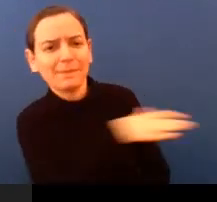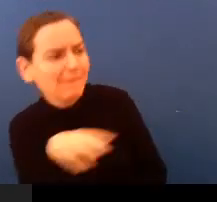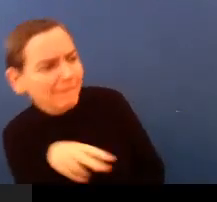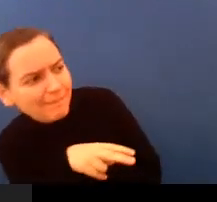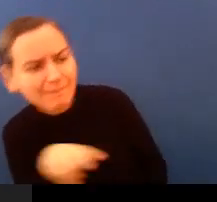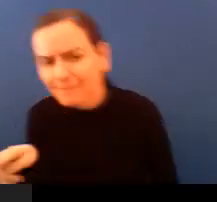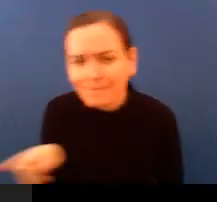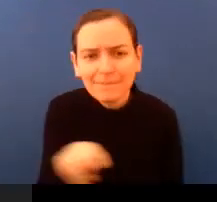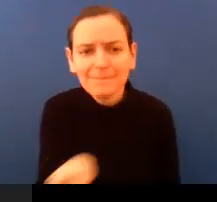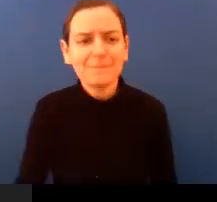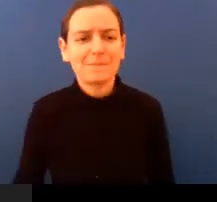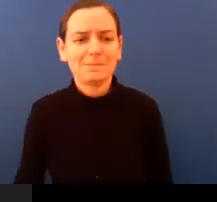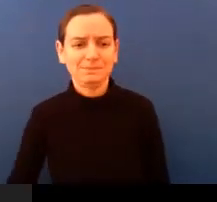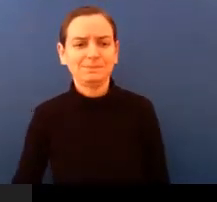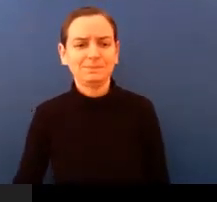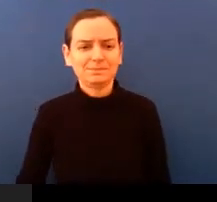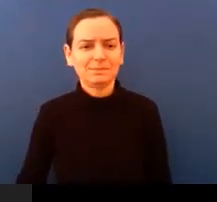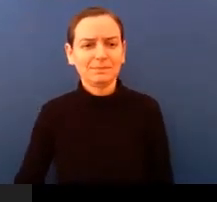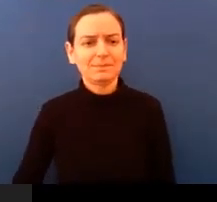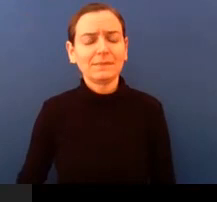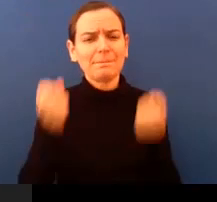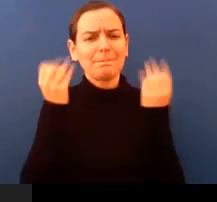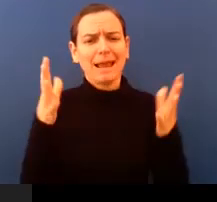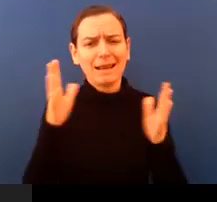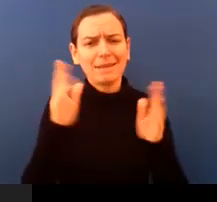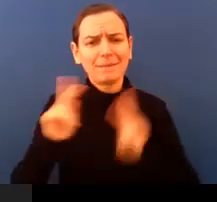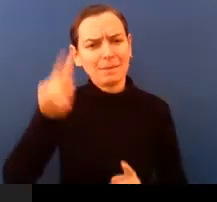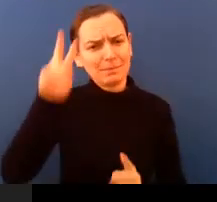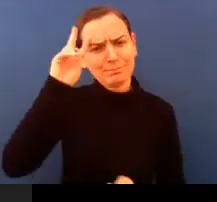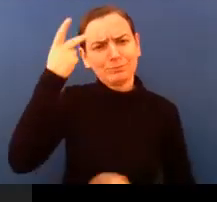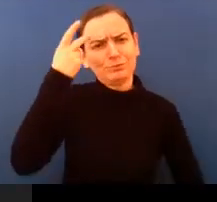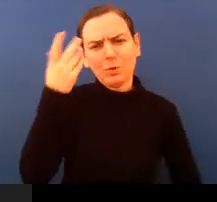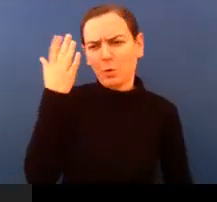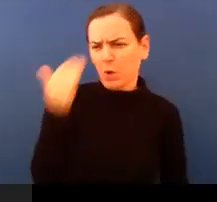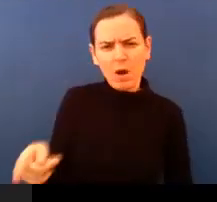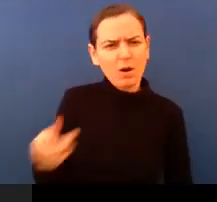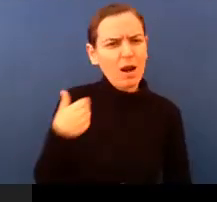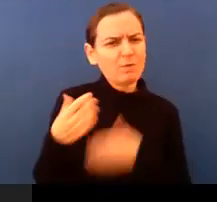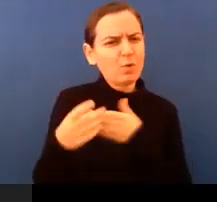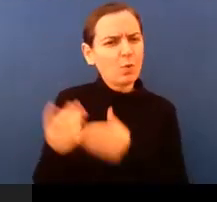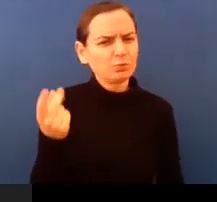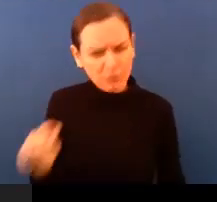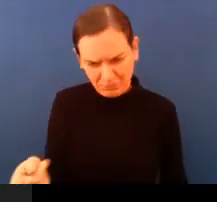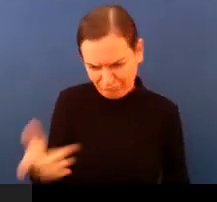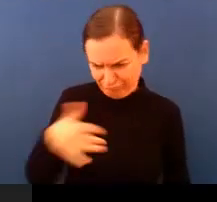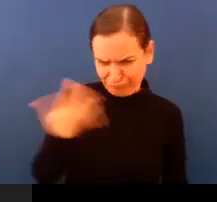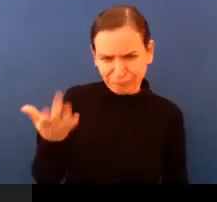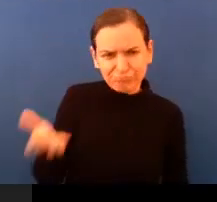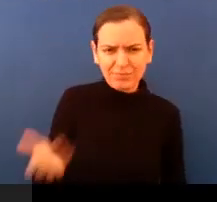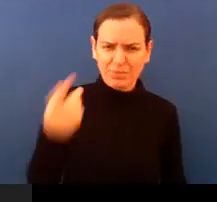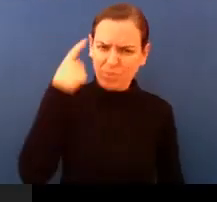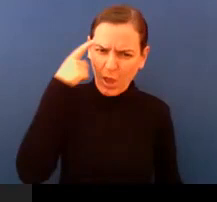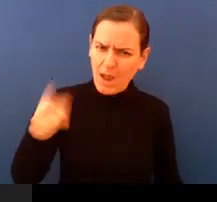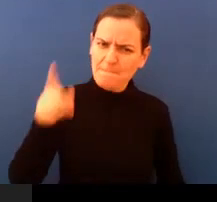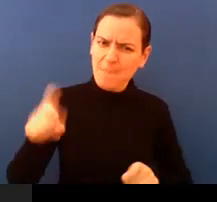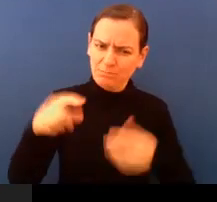The goal of this presentation is that if you're interested in applying for a dog, this will hopefully